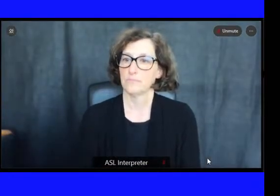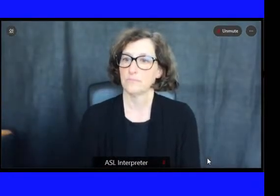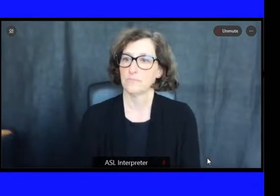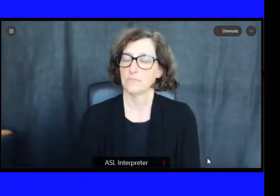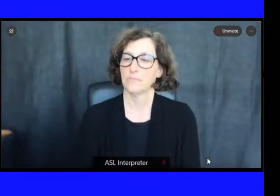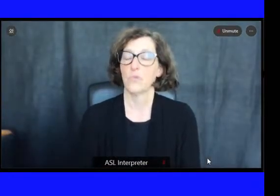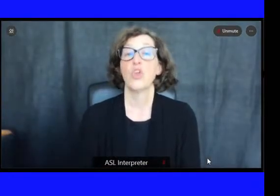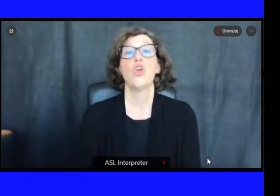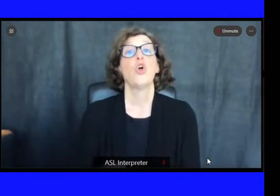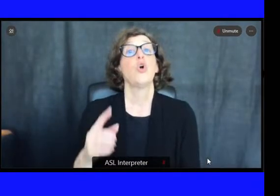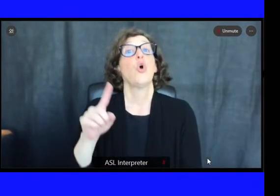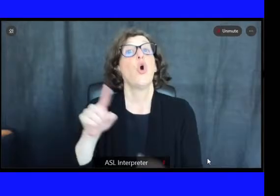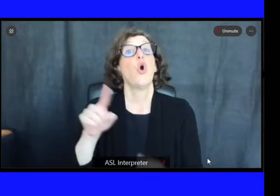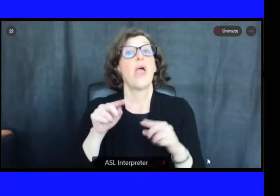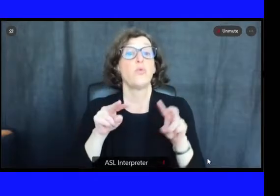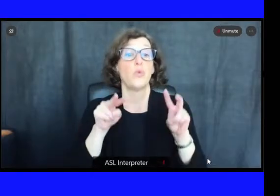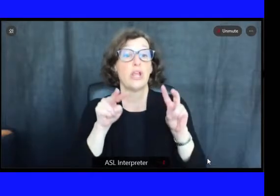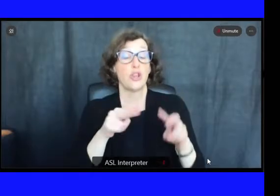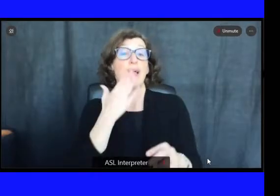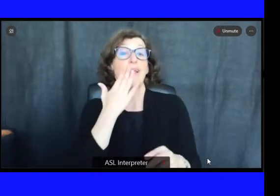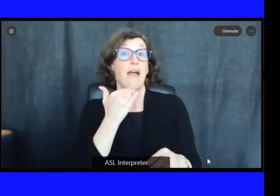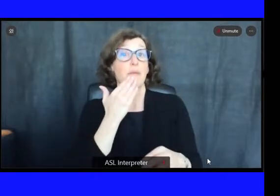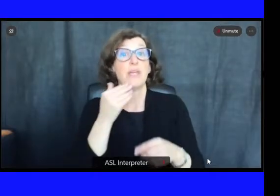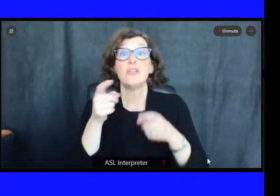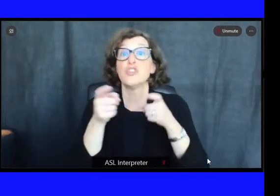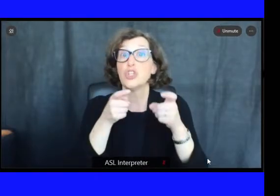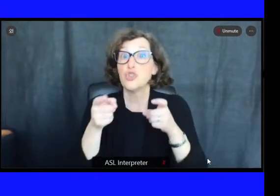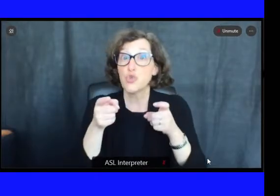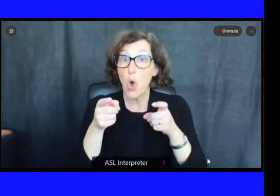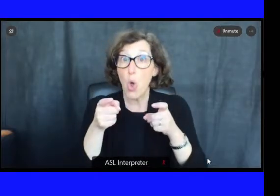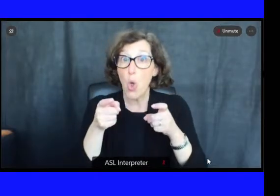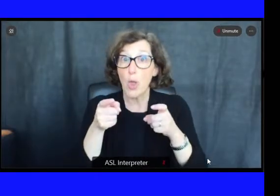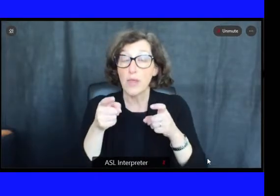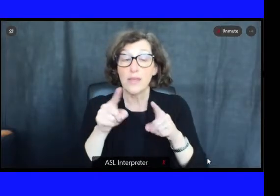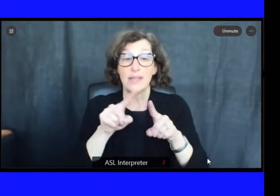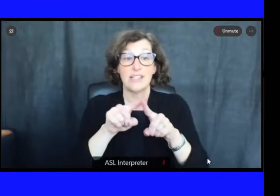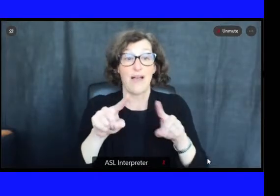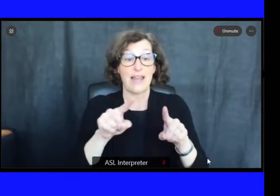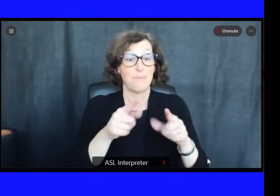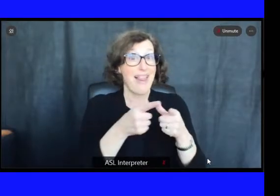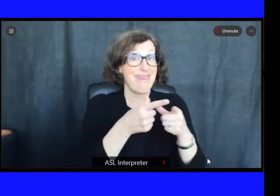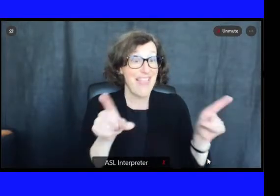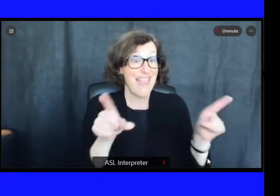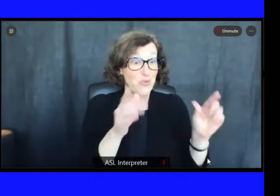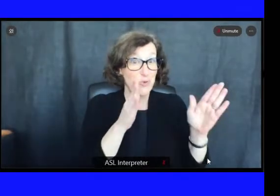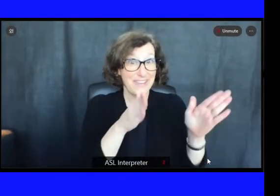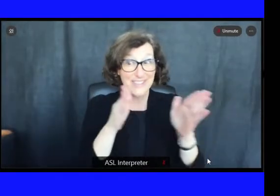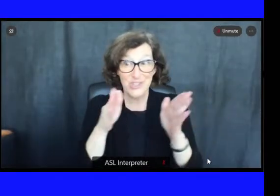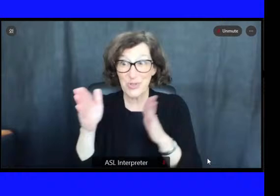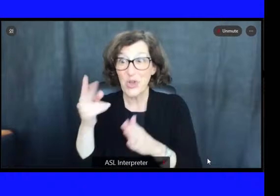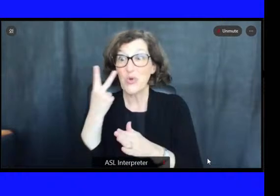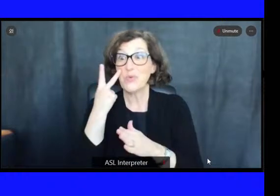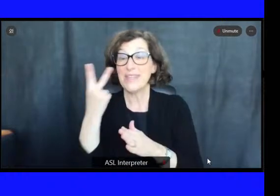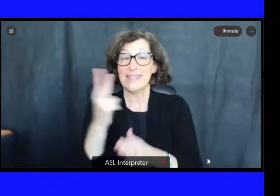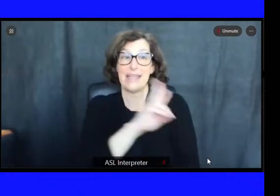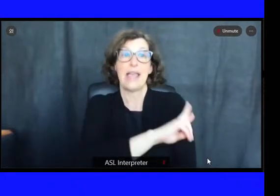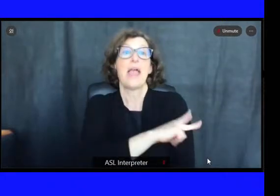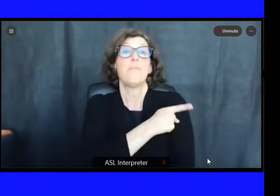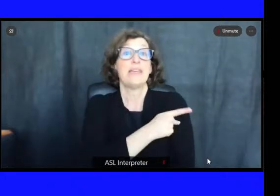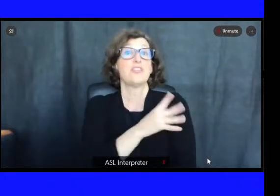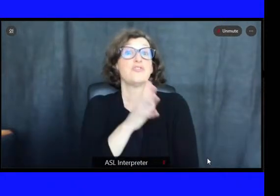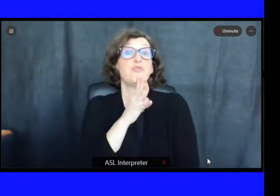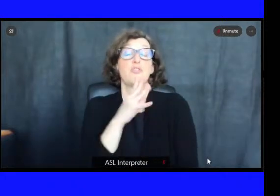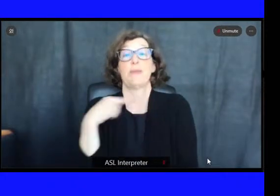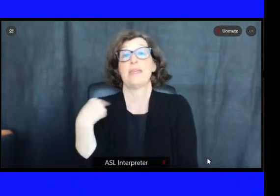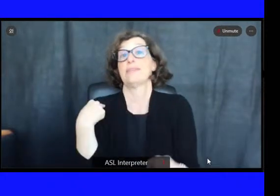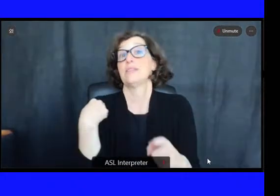this really allows us to do is to think about how we might intervene better. Or it might be an opportunity to think about, do